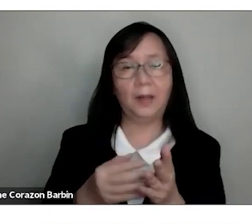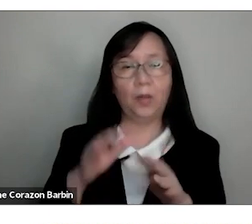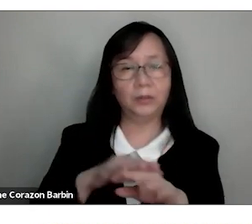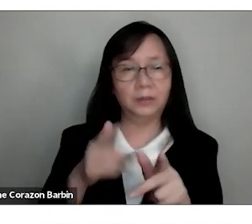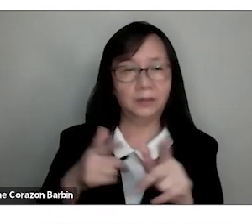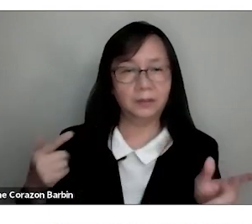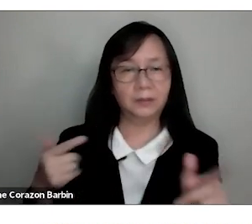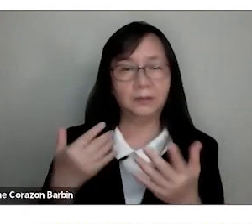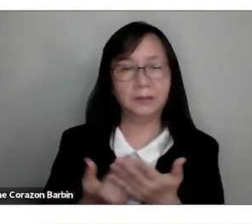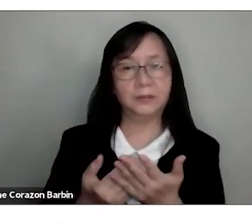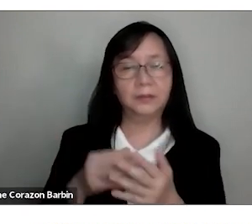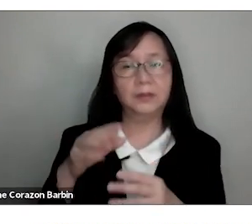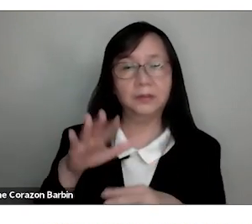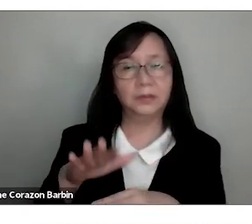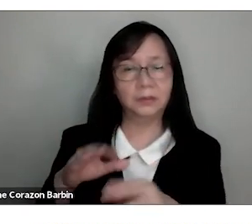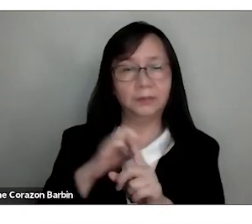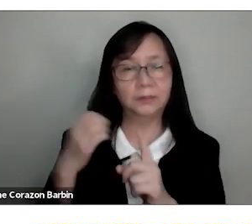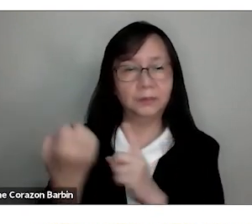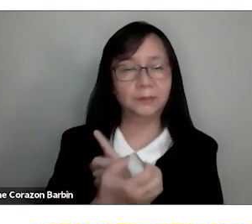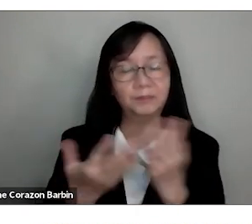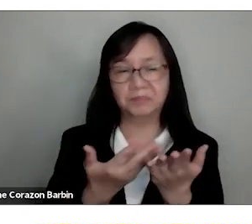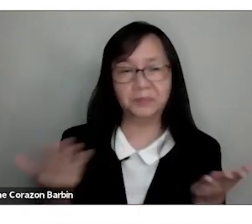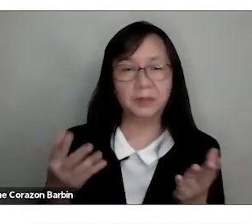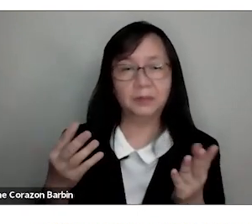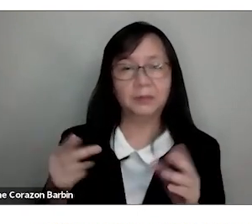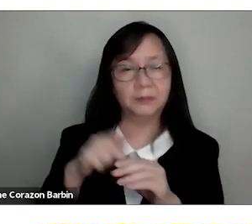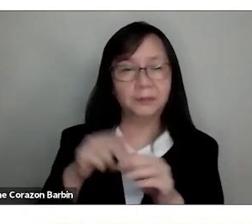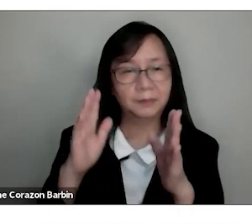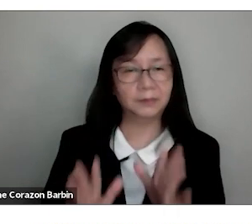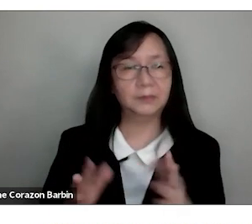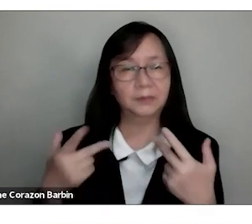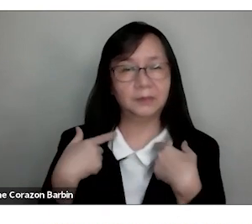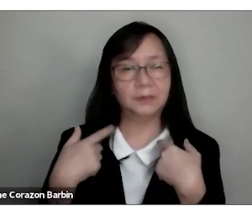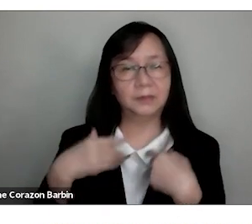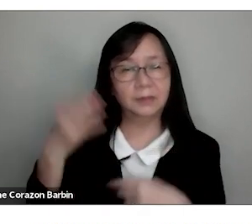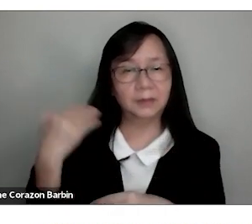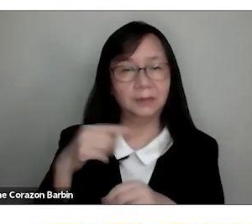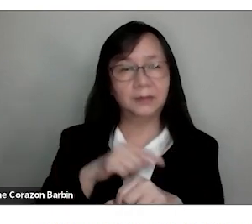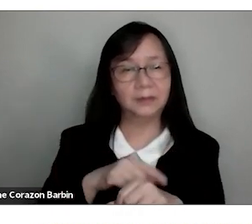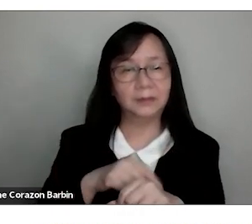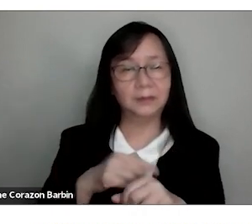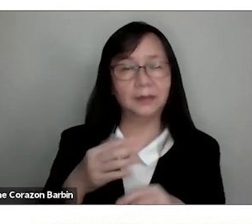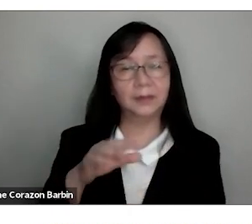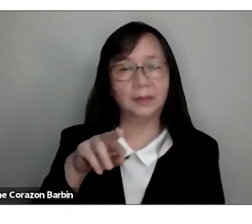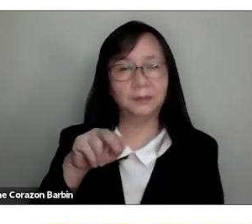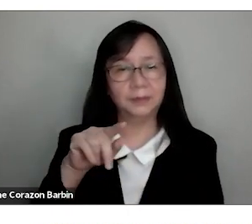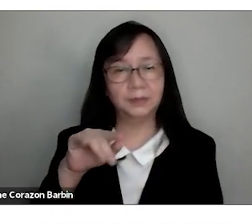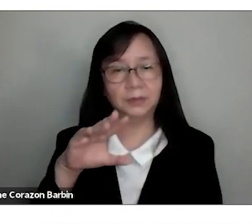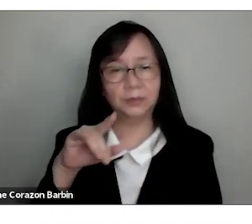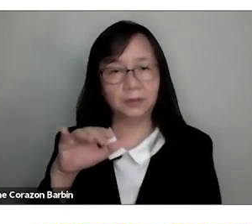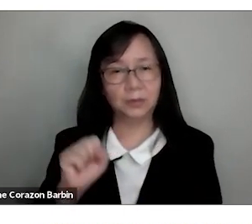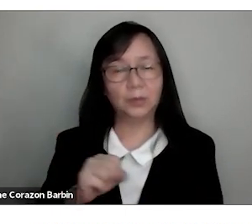child in the digital environment. As such, some of the delegates are more than 18 years old at that time of the RPA COA